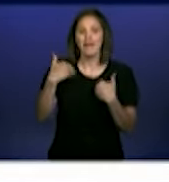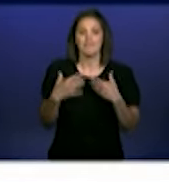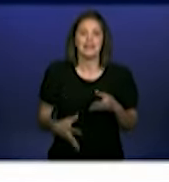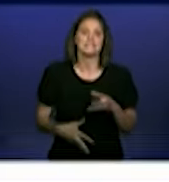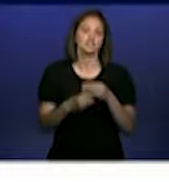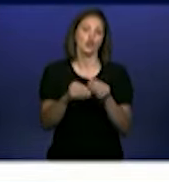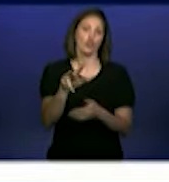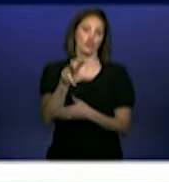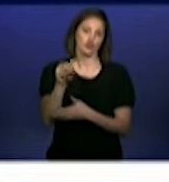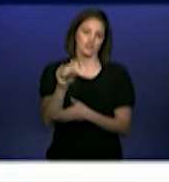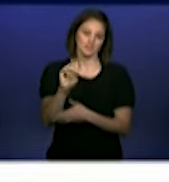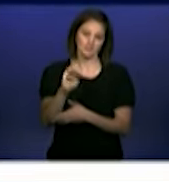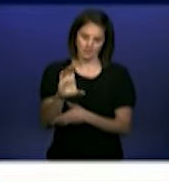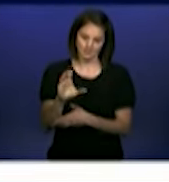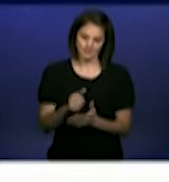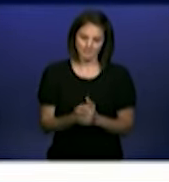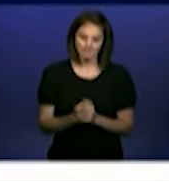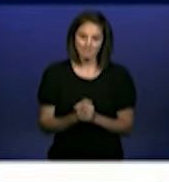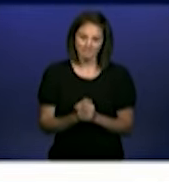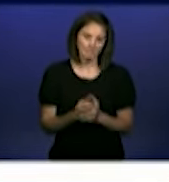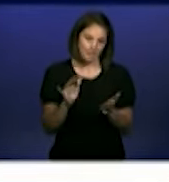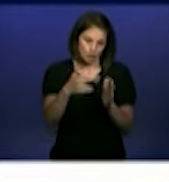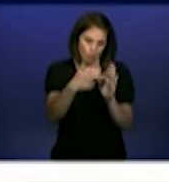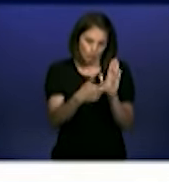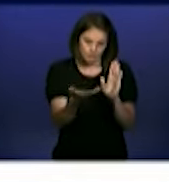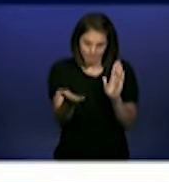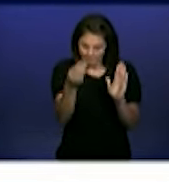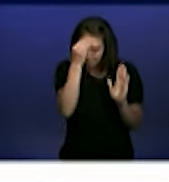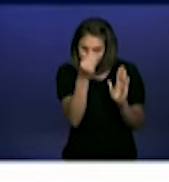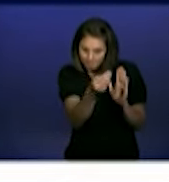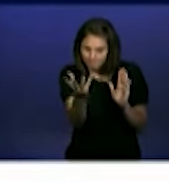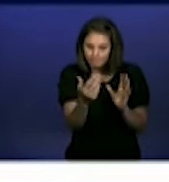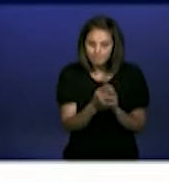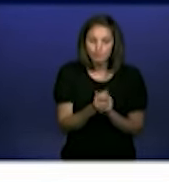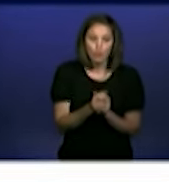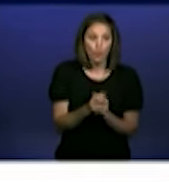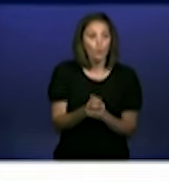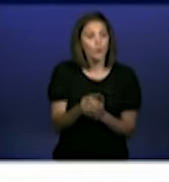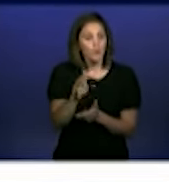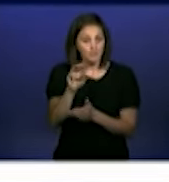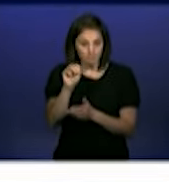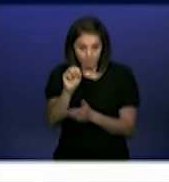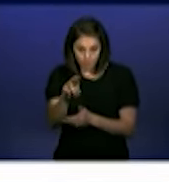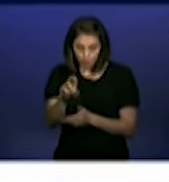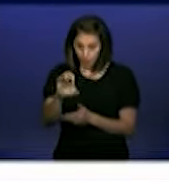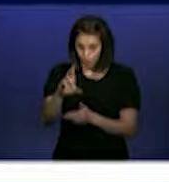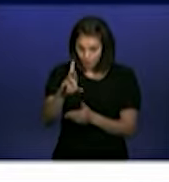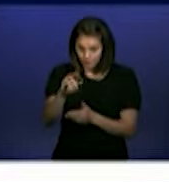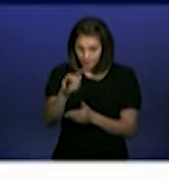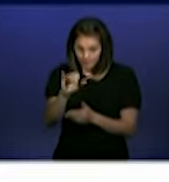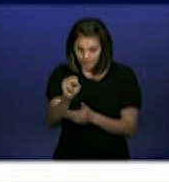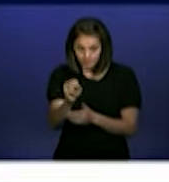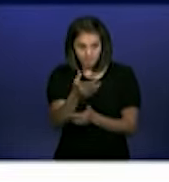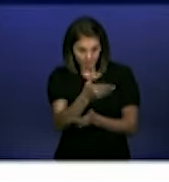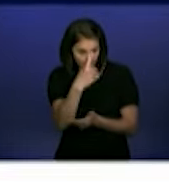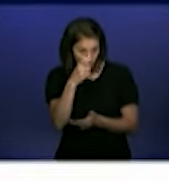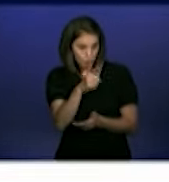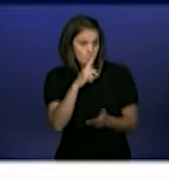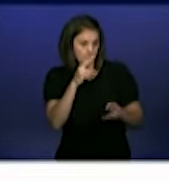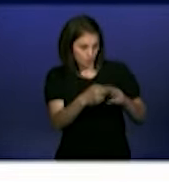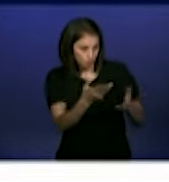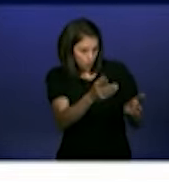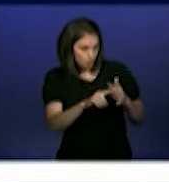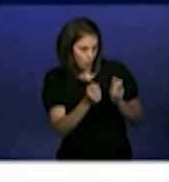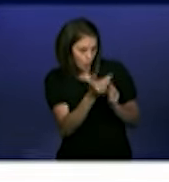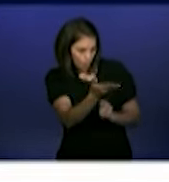additional 30 seconds. Those are the rules. So, Mr. Curtis, since you were mentioned there, we will start with you. Yeah,